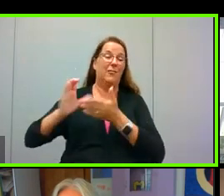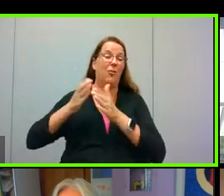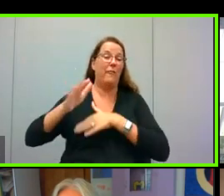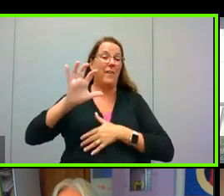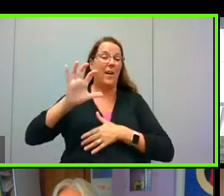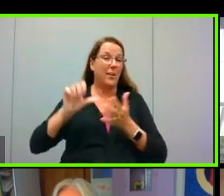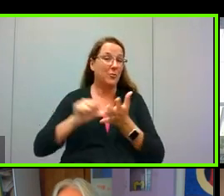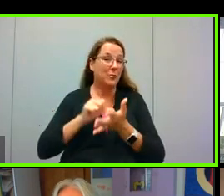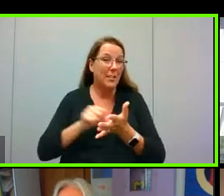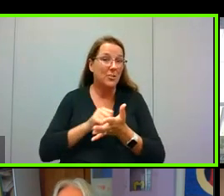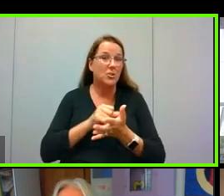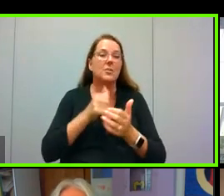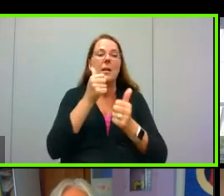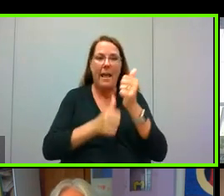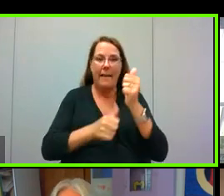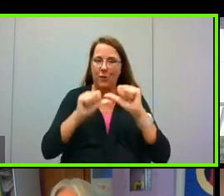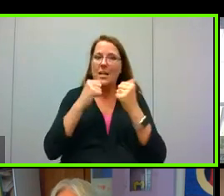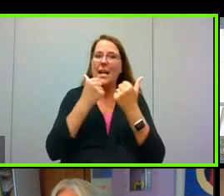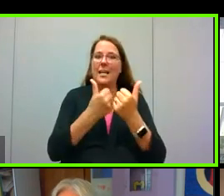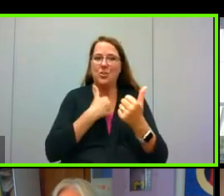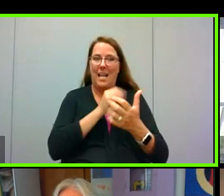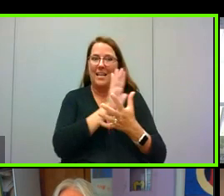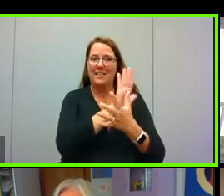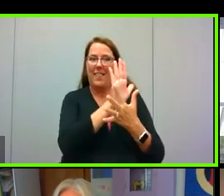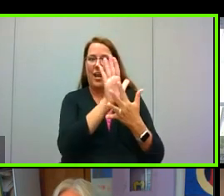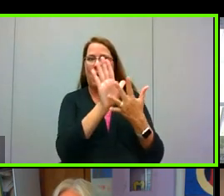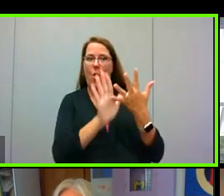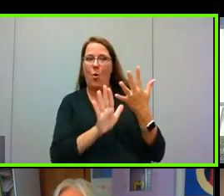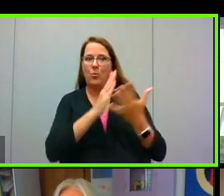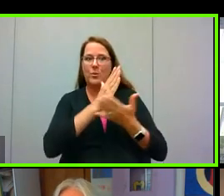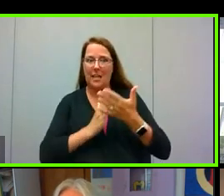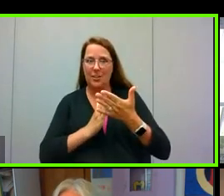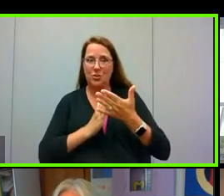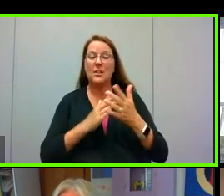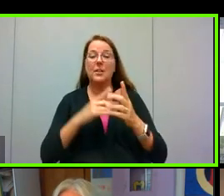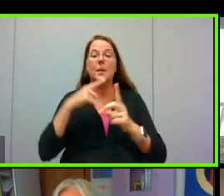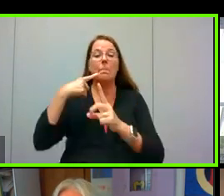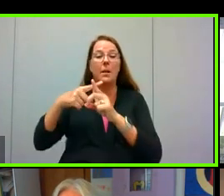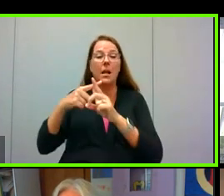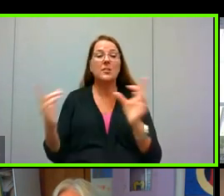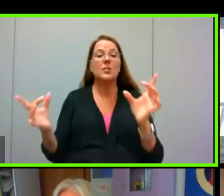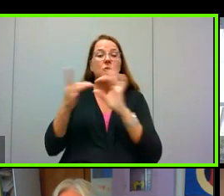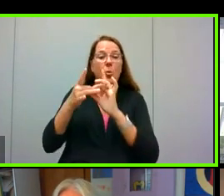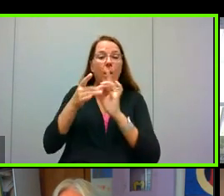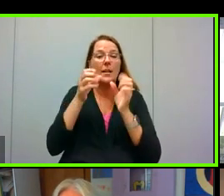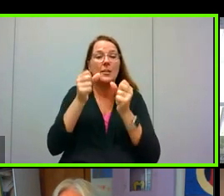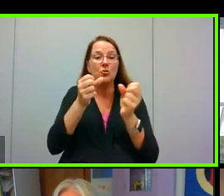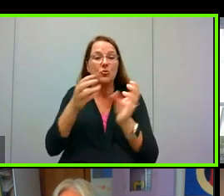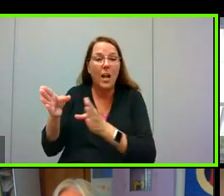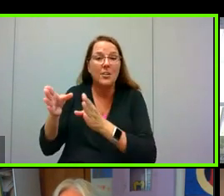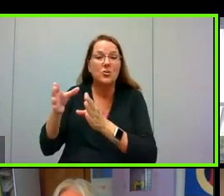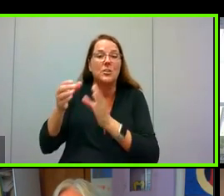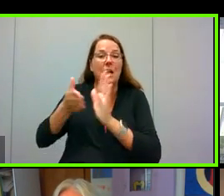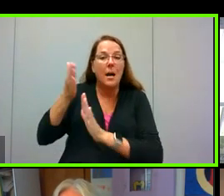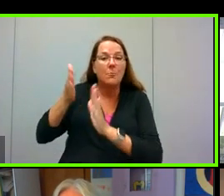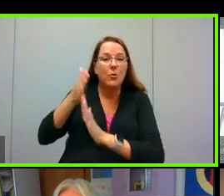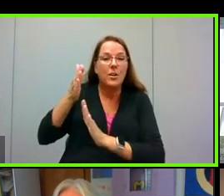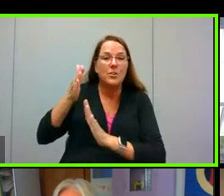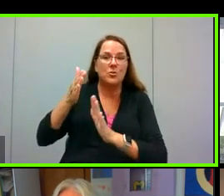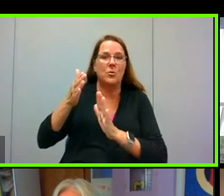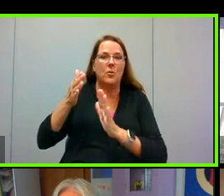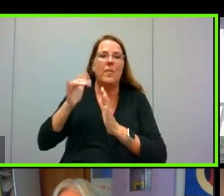agency has their own section, such as we do, but we also have joint strategies and operational elements that really